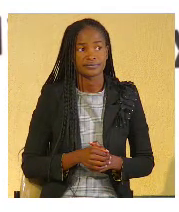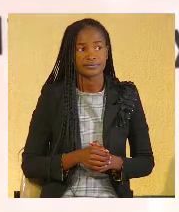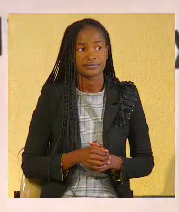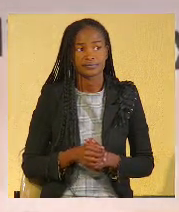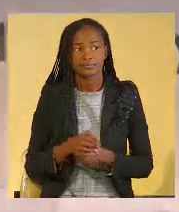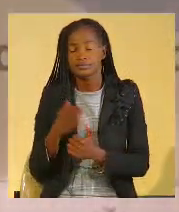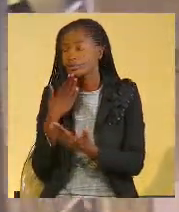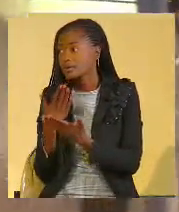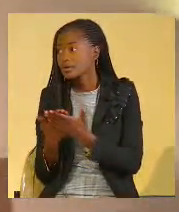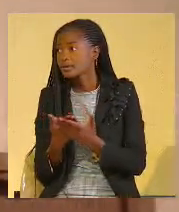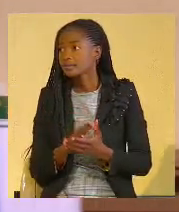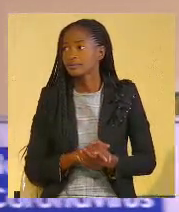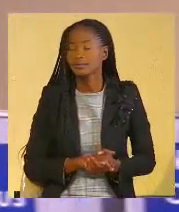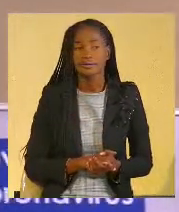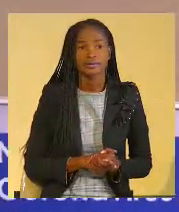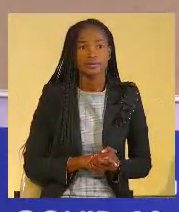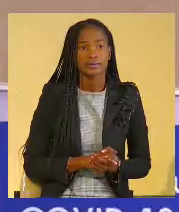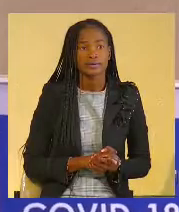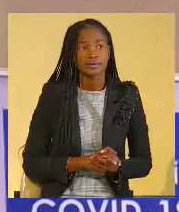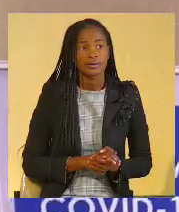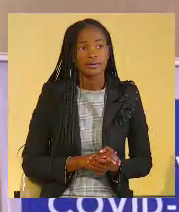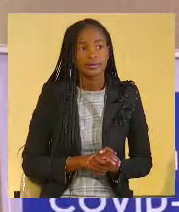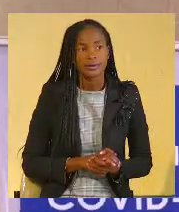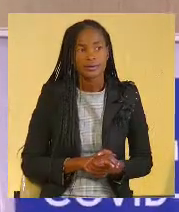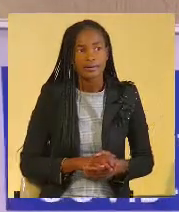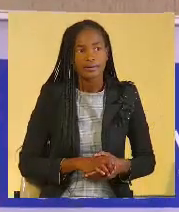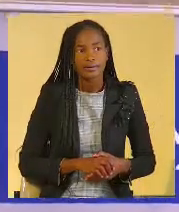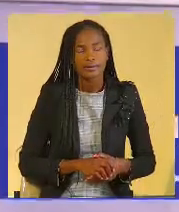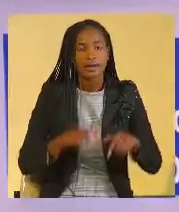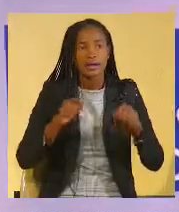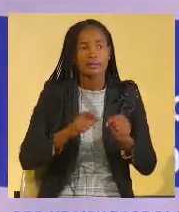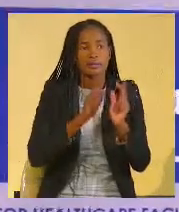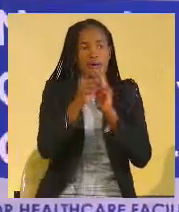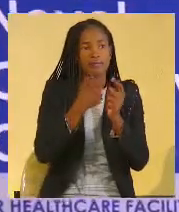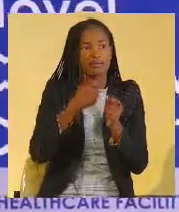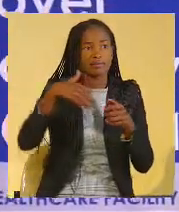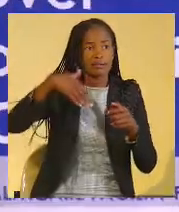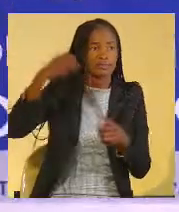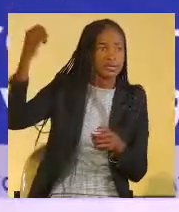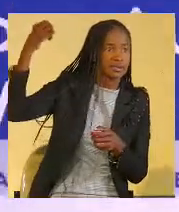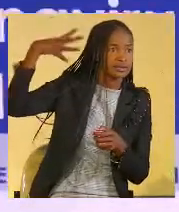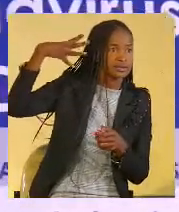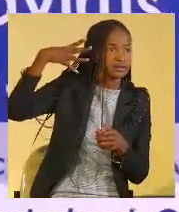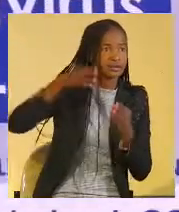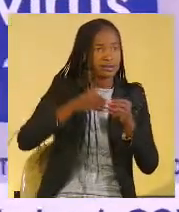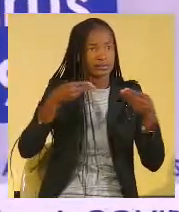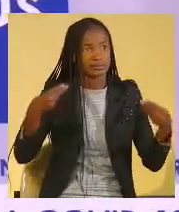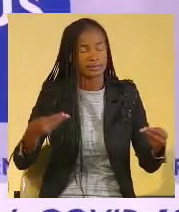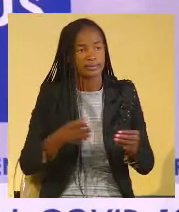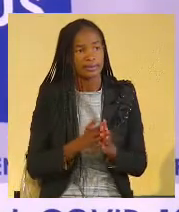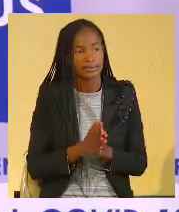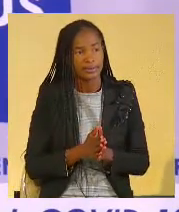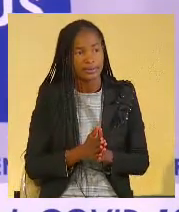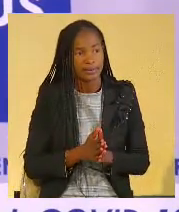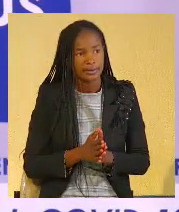Thank you, Honorable. Yes, ma'am. Jemima Bekus, Namibian Sun newspaper. This is to Honorable Peya. We